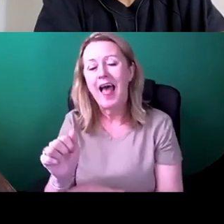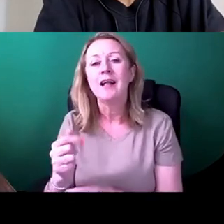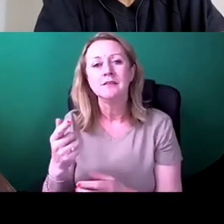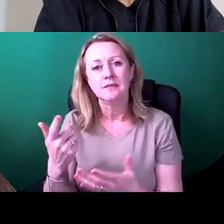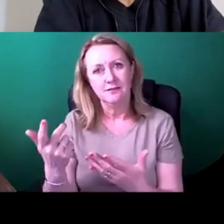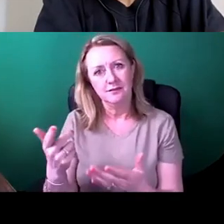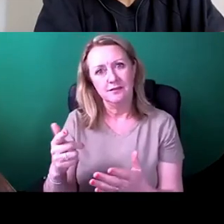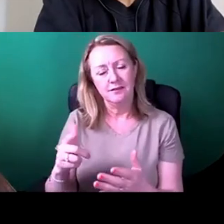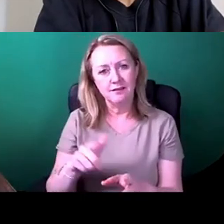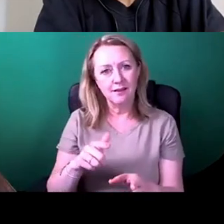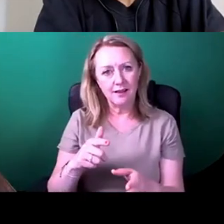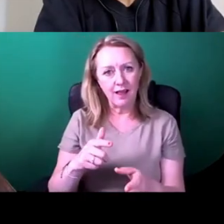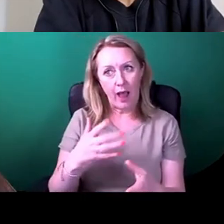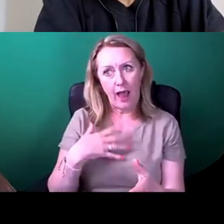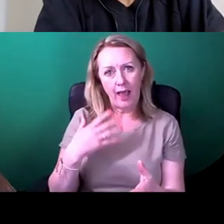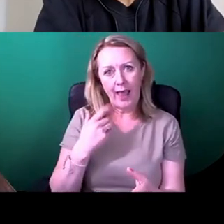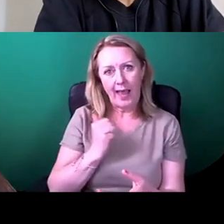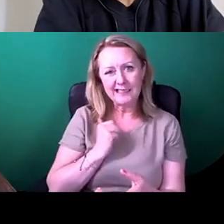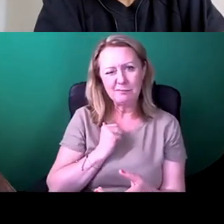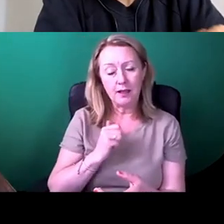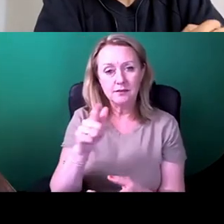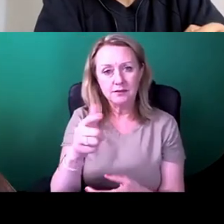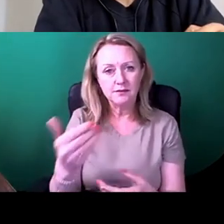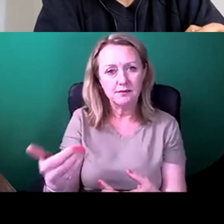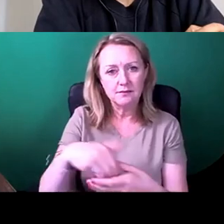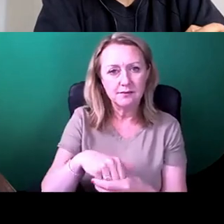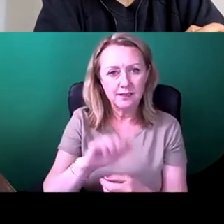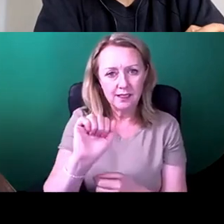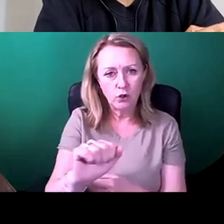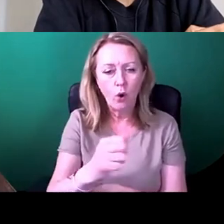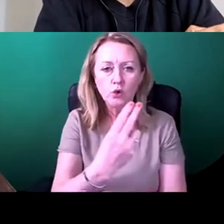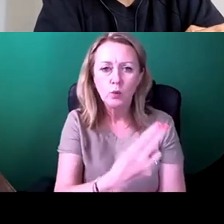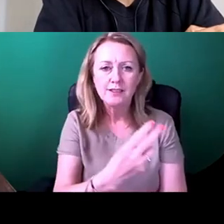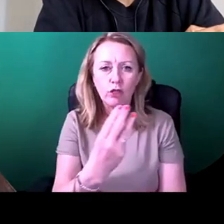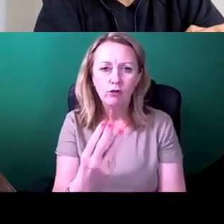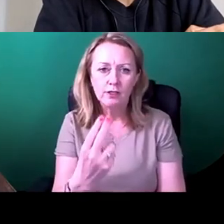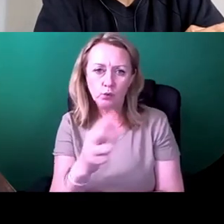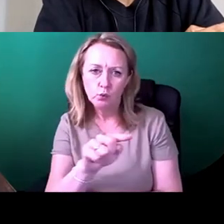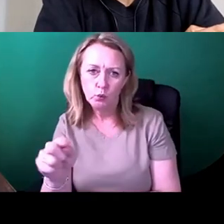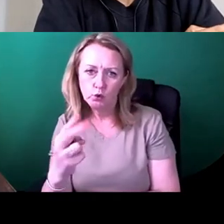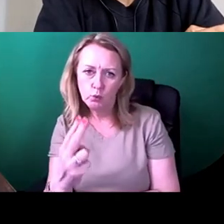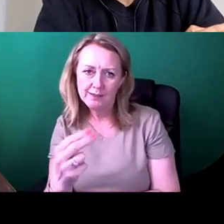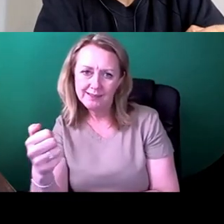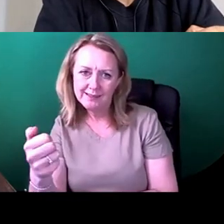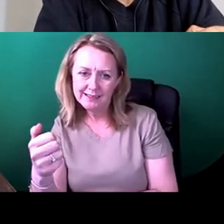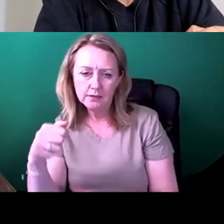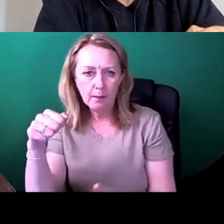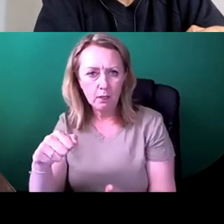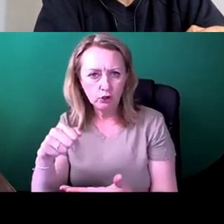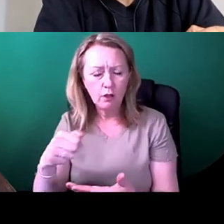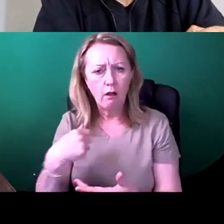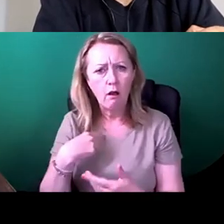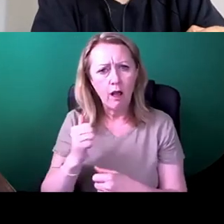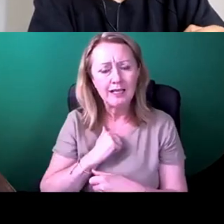I would expect a lot of these costs would be in your 2023-2026 budget. We are expecting a high level